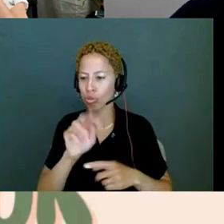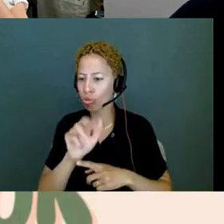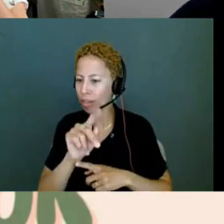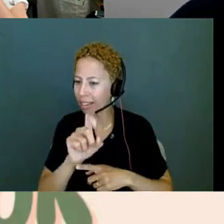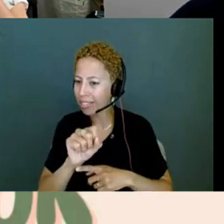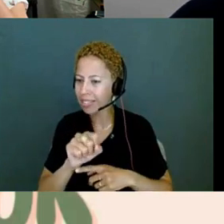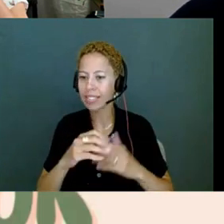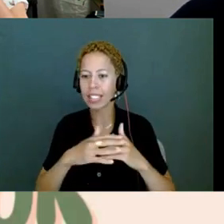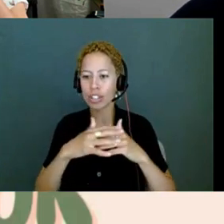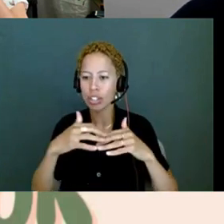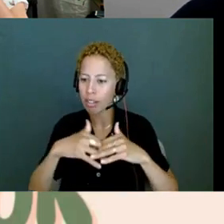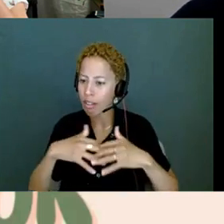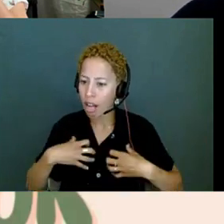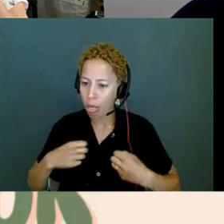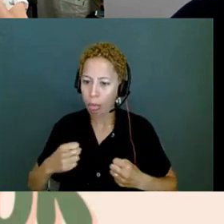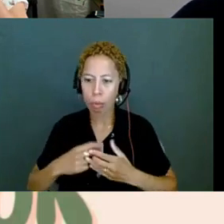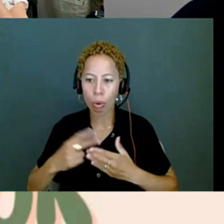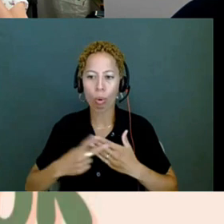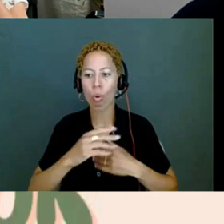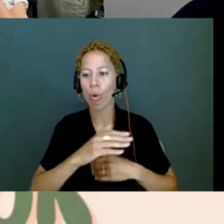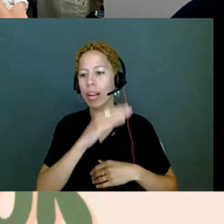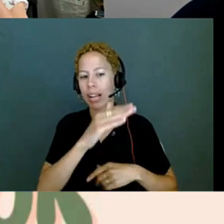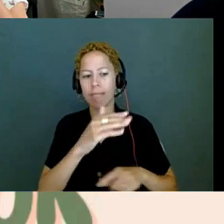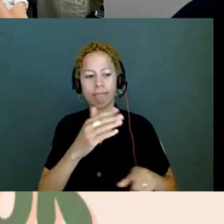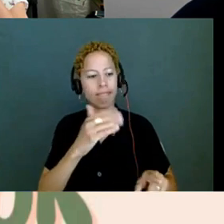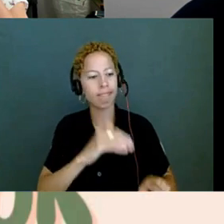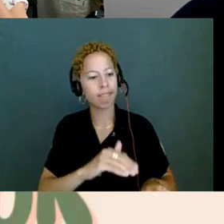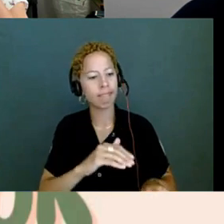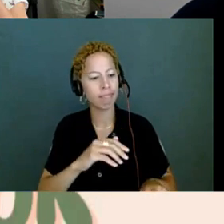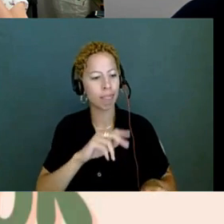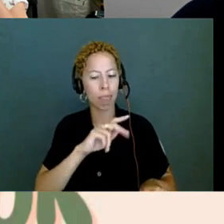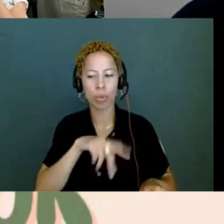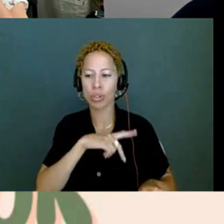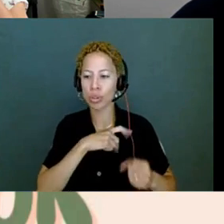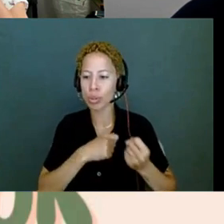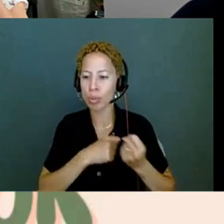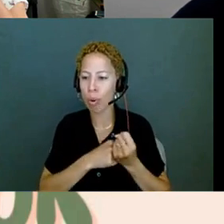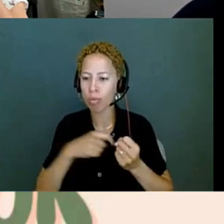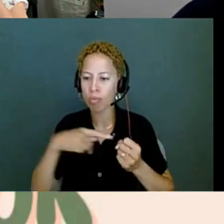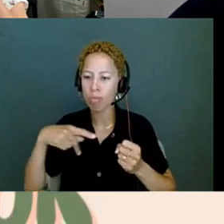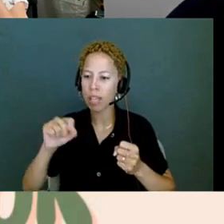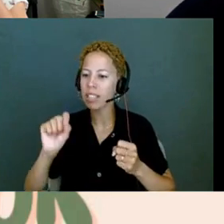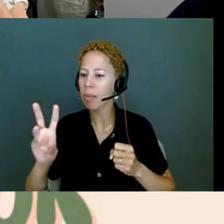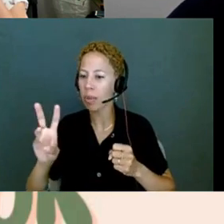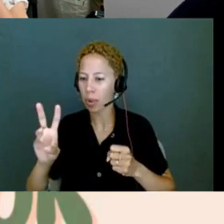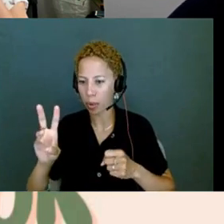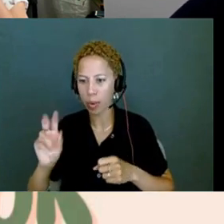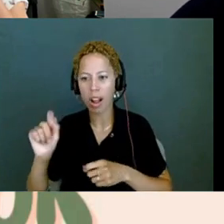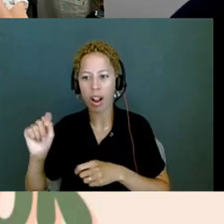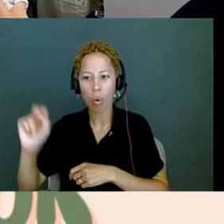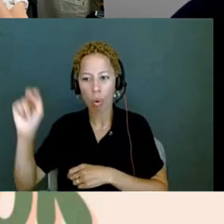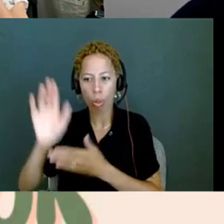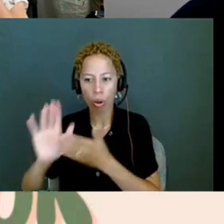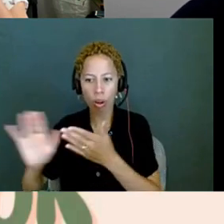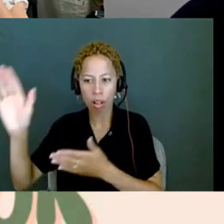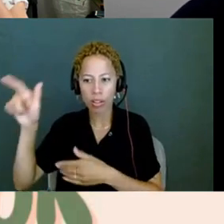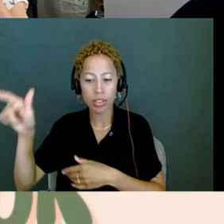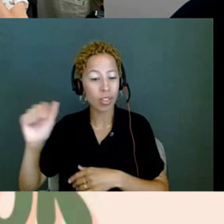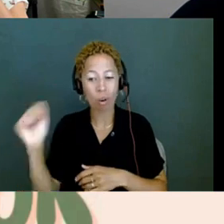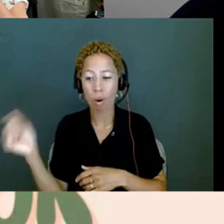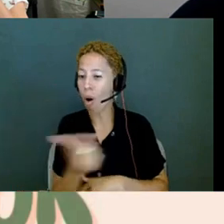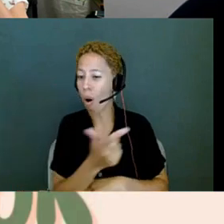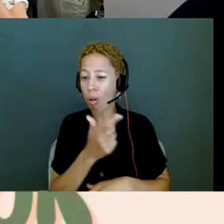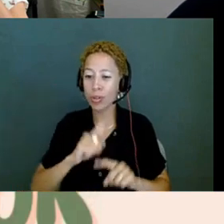programs, our recent personal support worker program that ran at Northern College, they all have Facebook